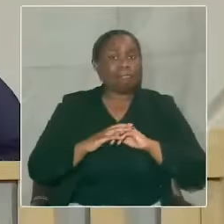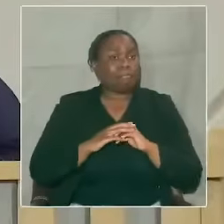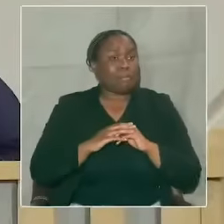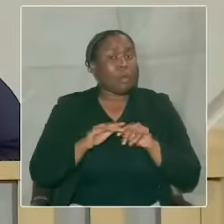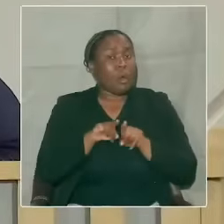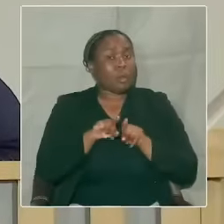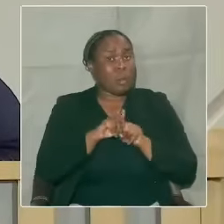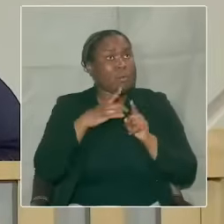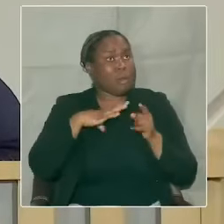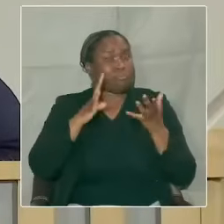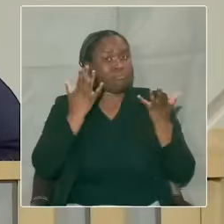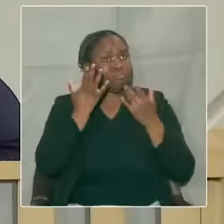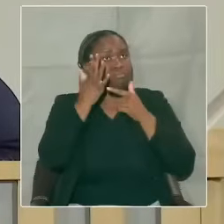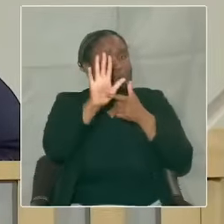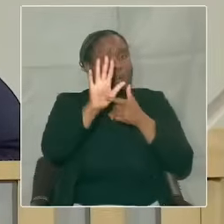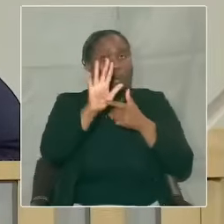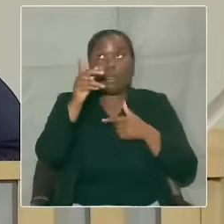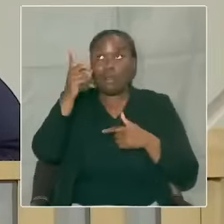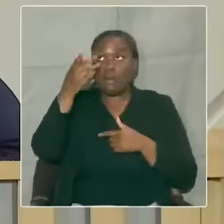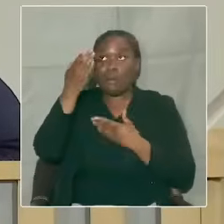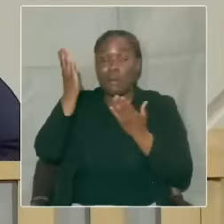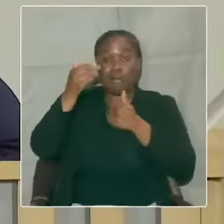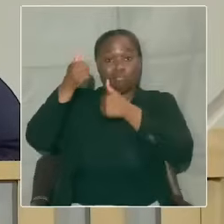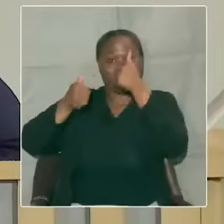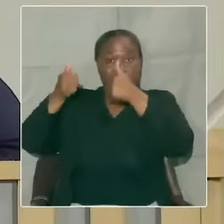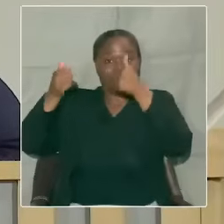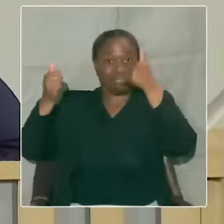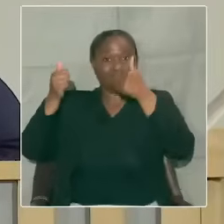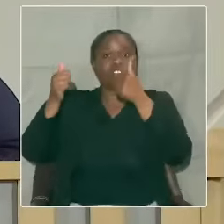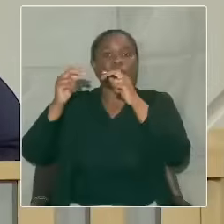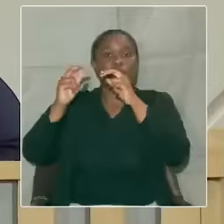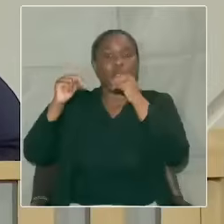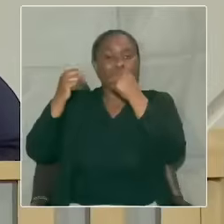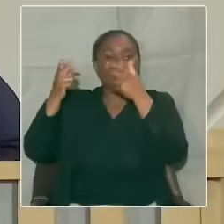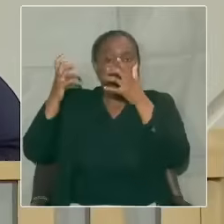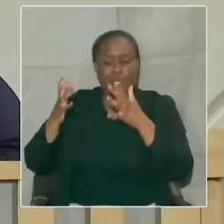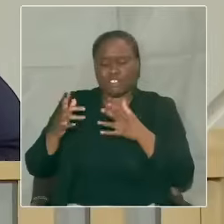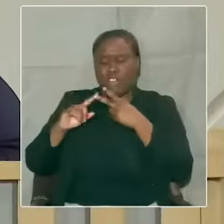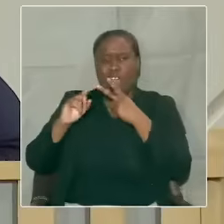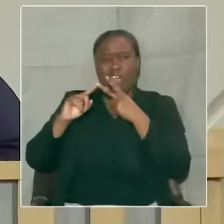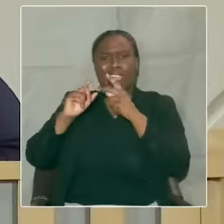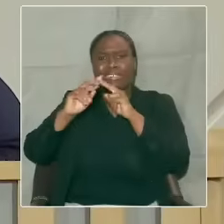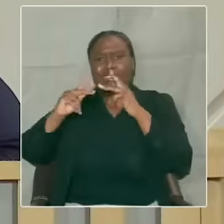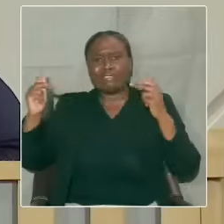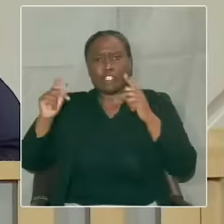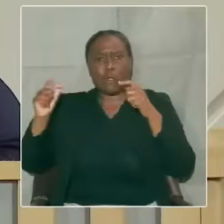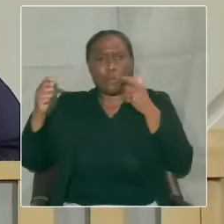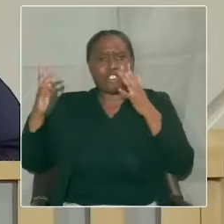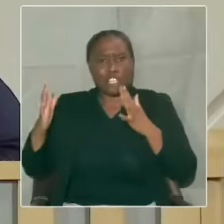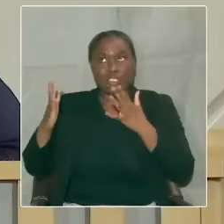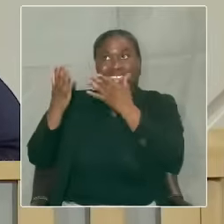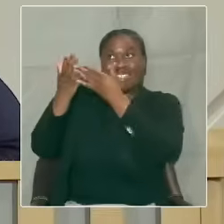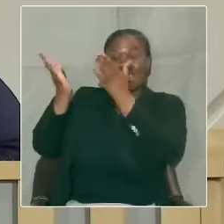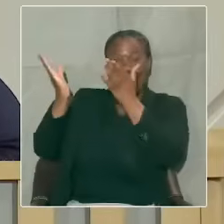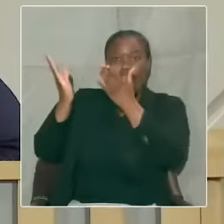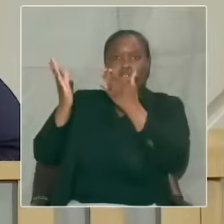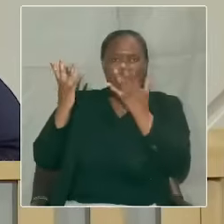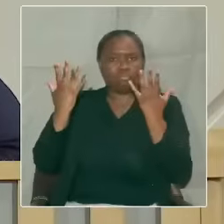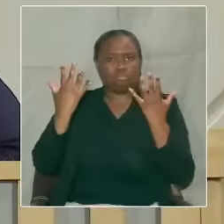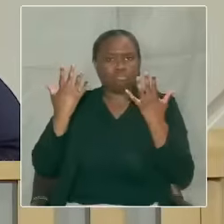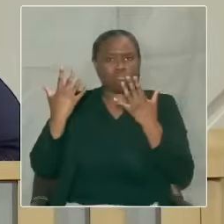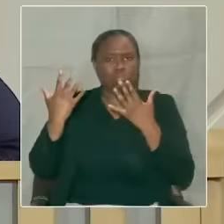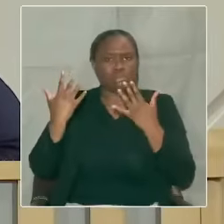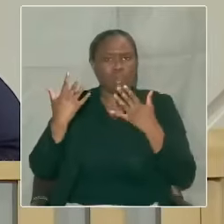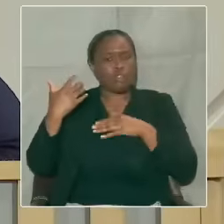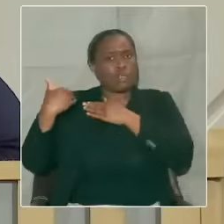SAPS leadership is both responsive and responsible. The importance of my participation cannot